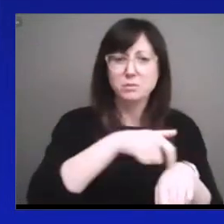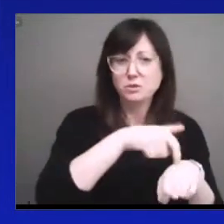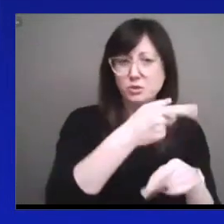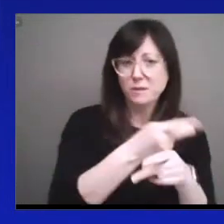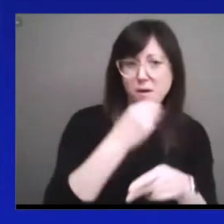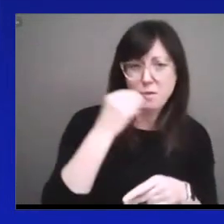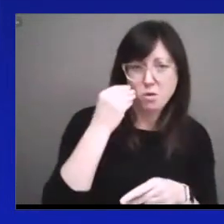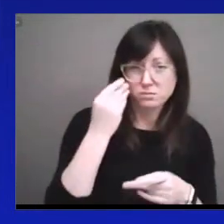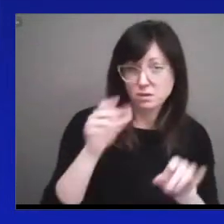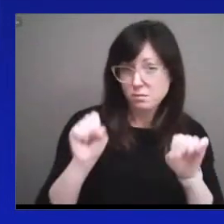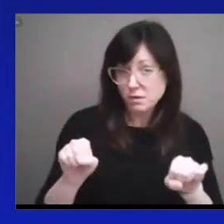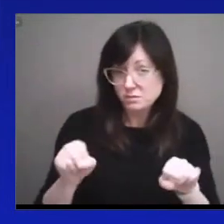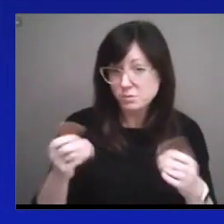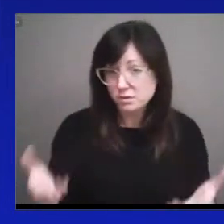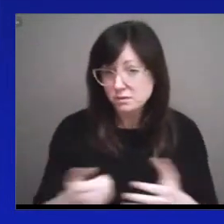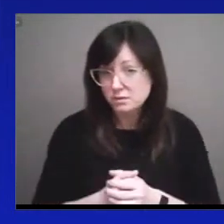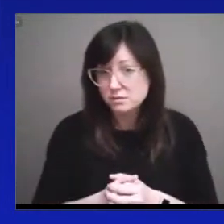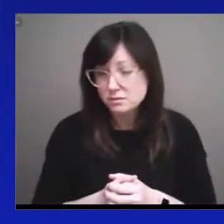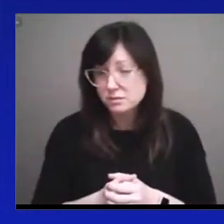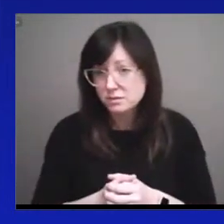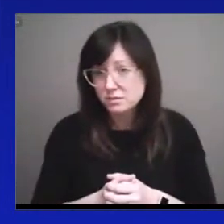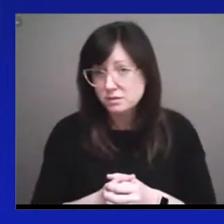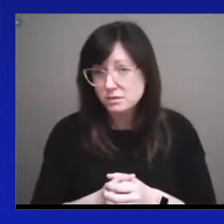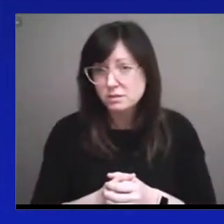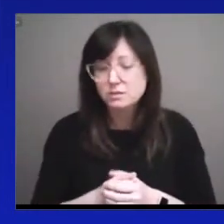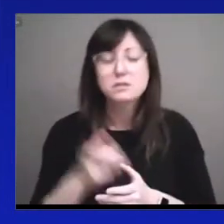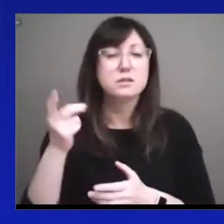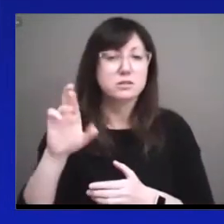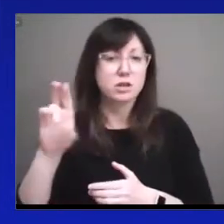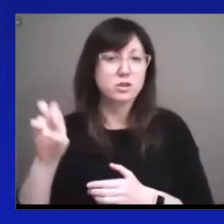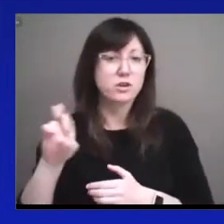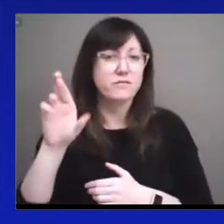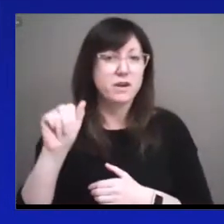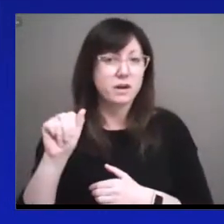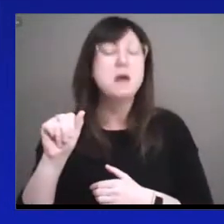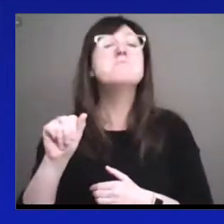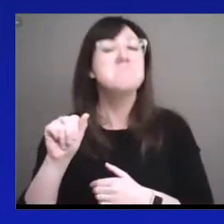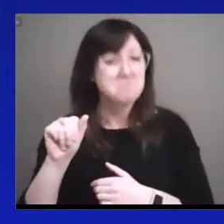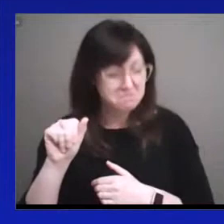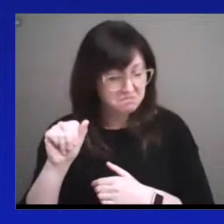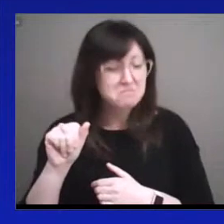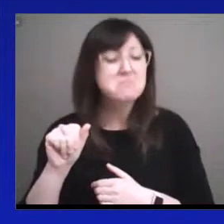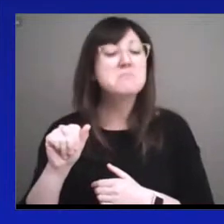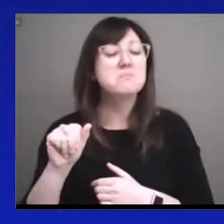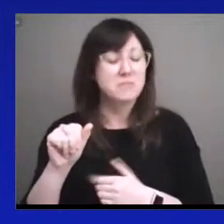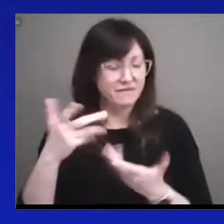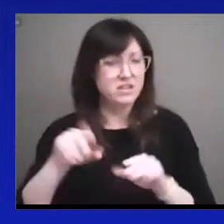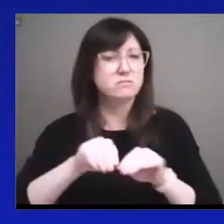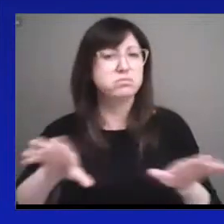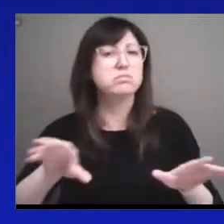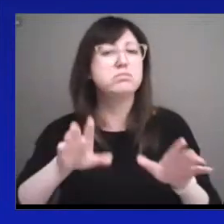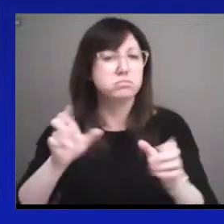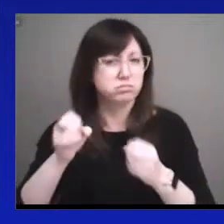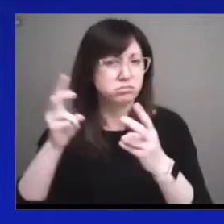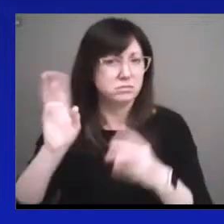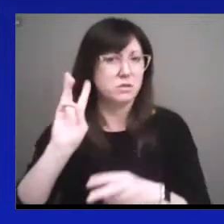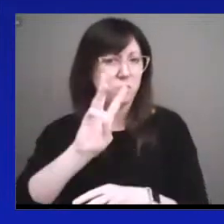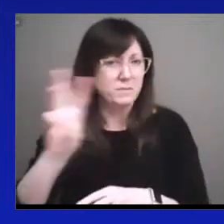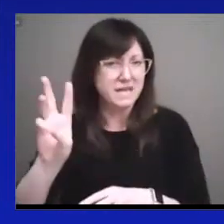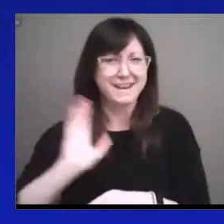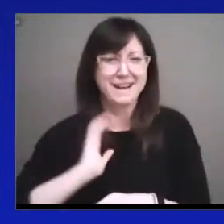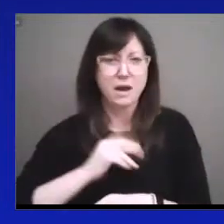not a possibility? We have added to our website that reports outbreaks to the public, our